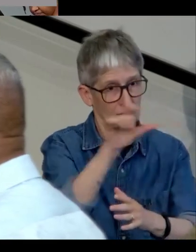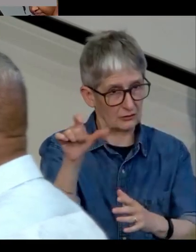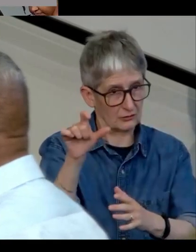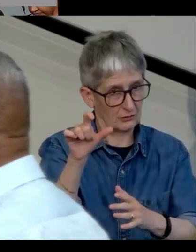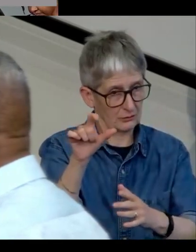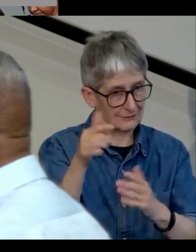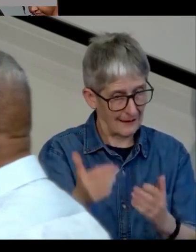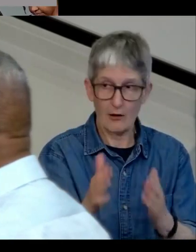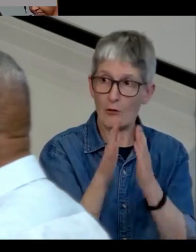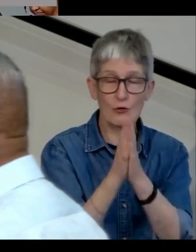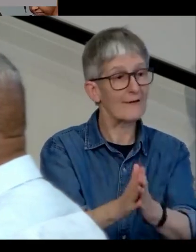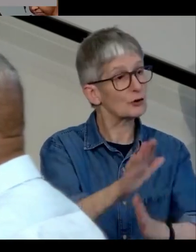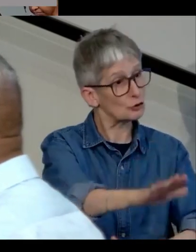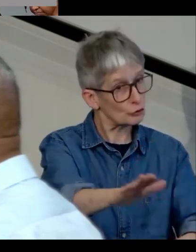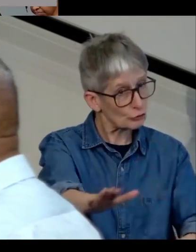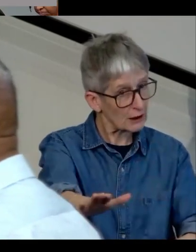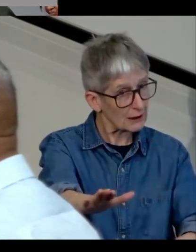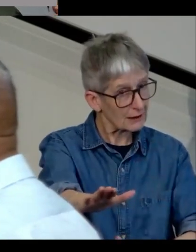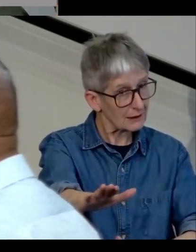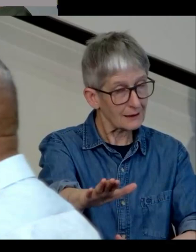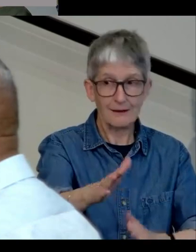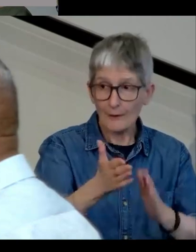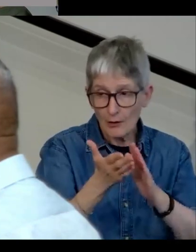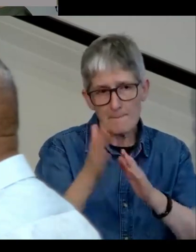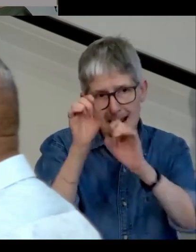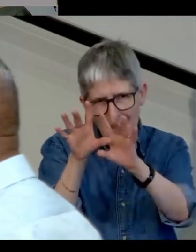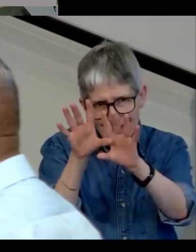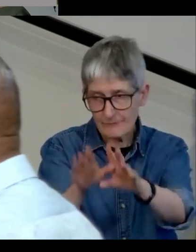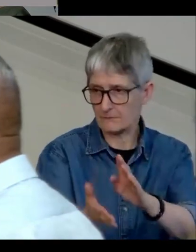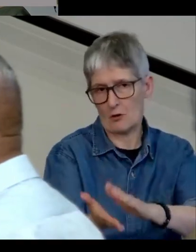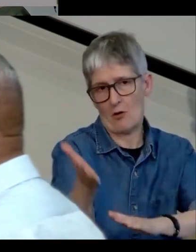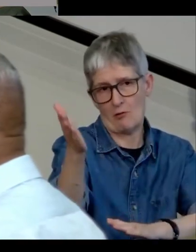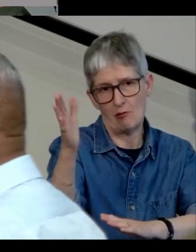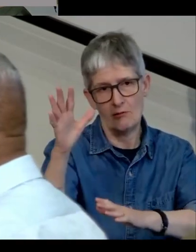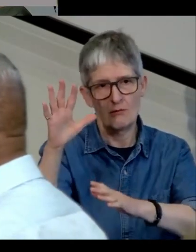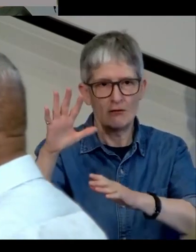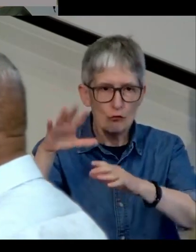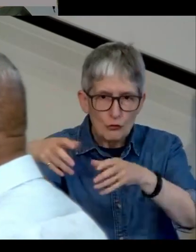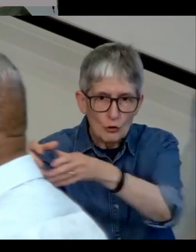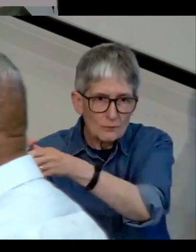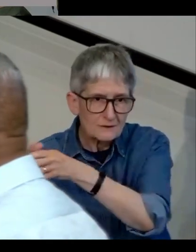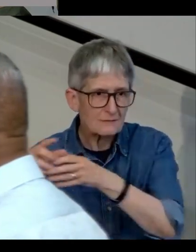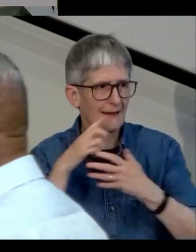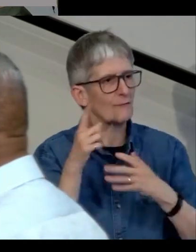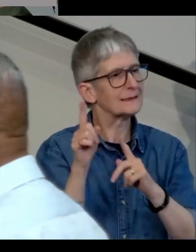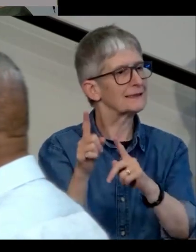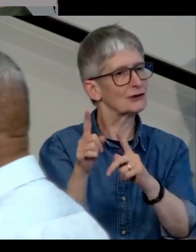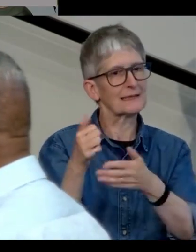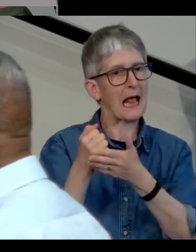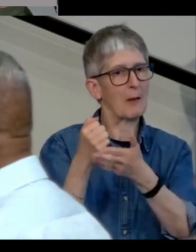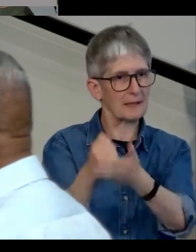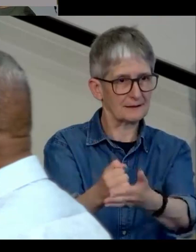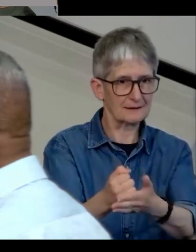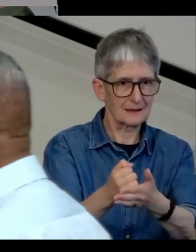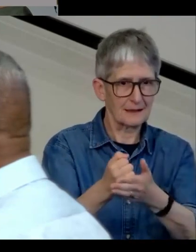children and our youth, Lord. Would they be blessed as they go to their groups? And we're so thankful for the teachers and the helpers